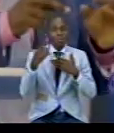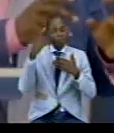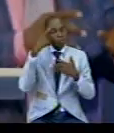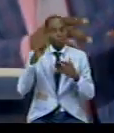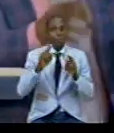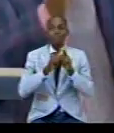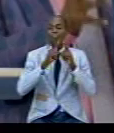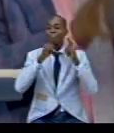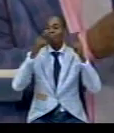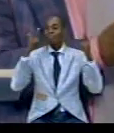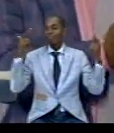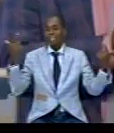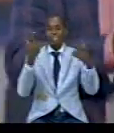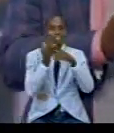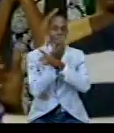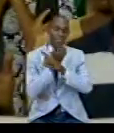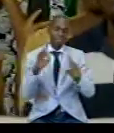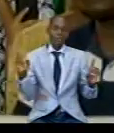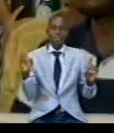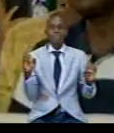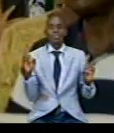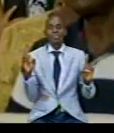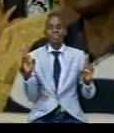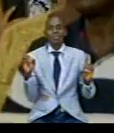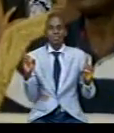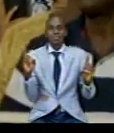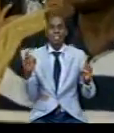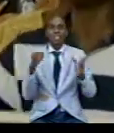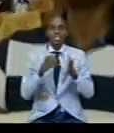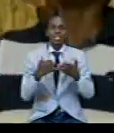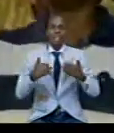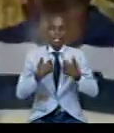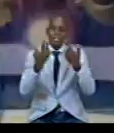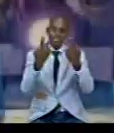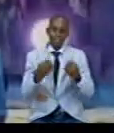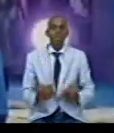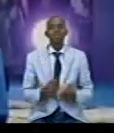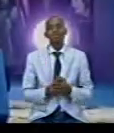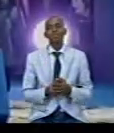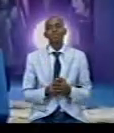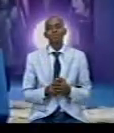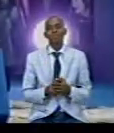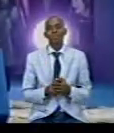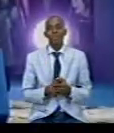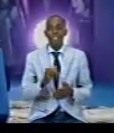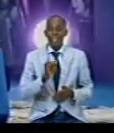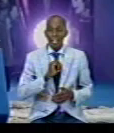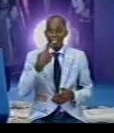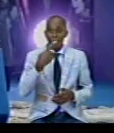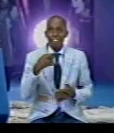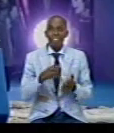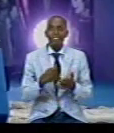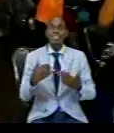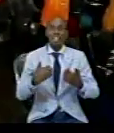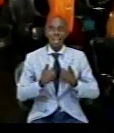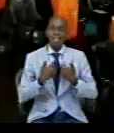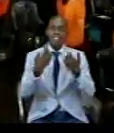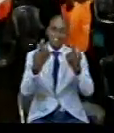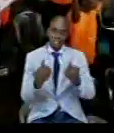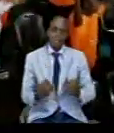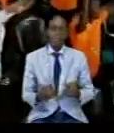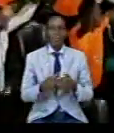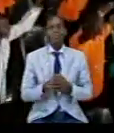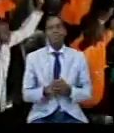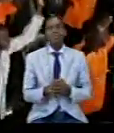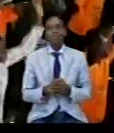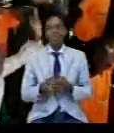supernatural deliverance, it has come. I said it has come. It